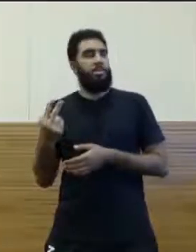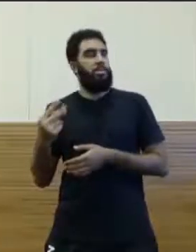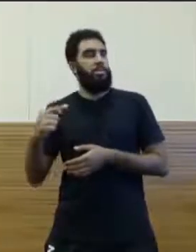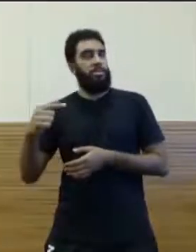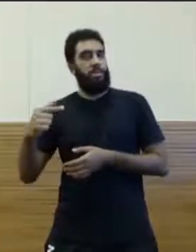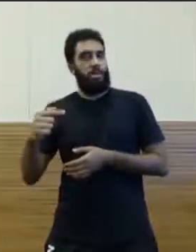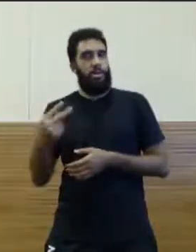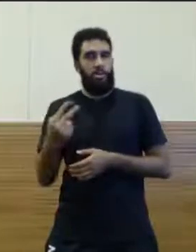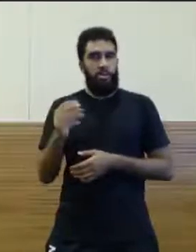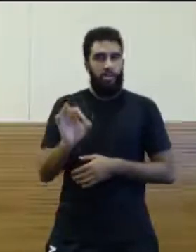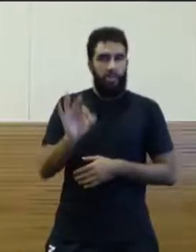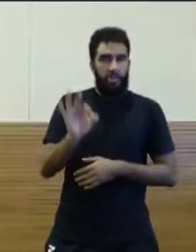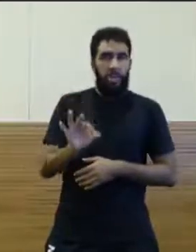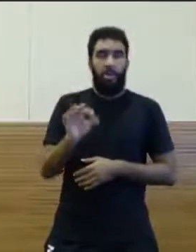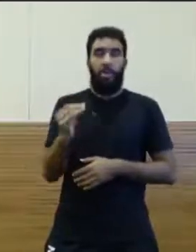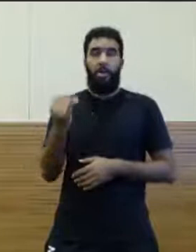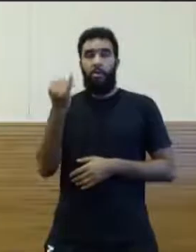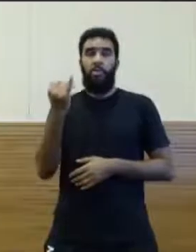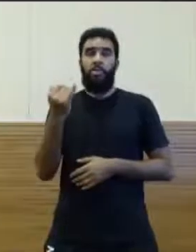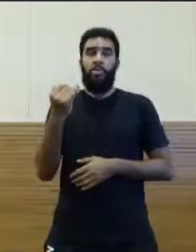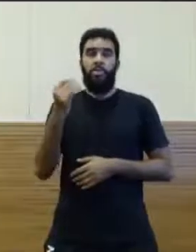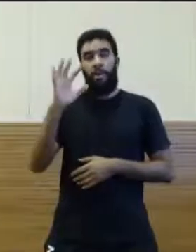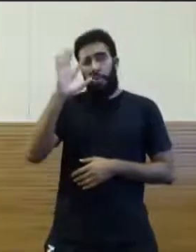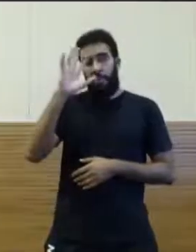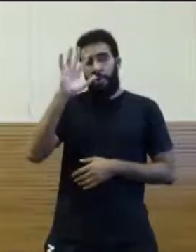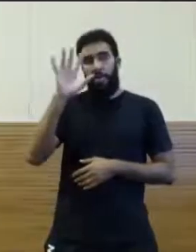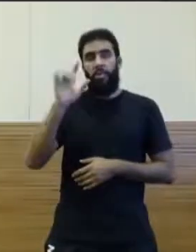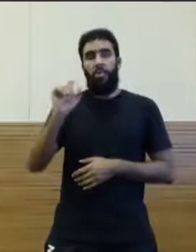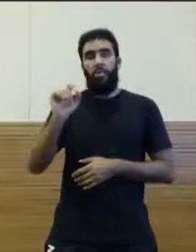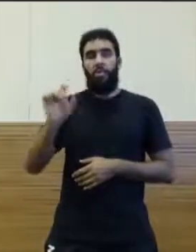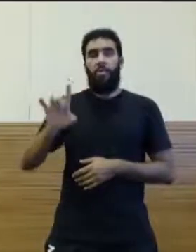how much and this was important, 72%.